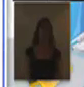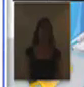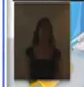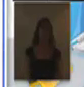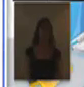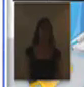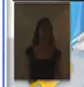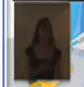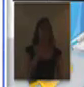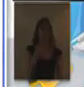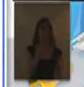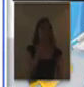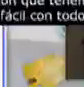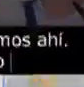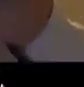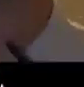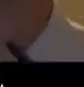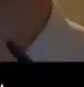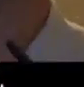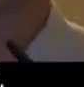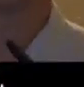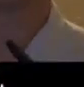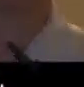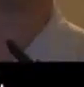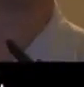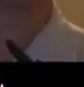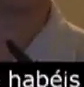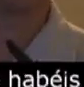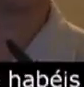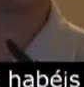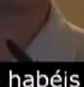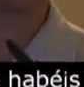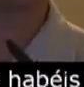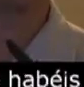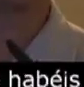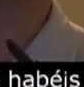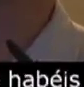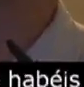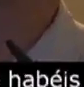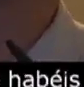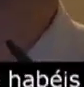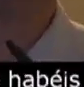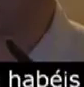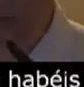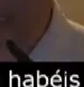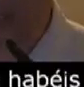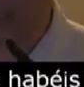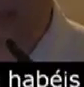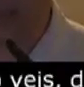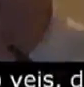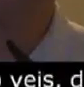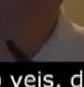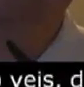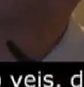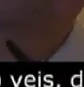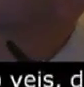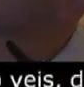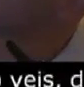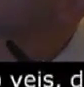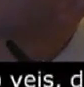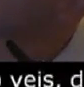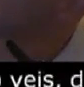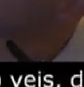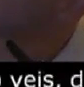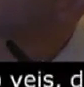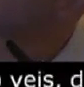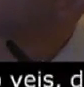use the other one. Anyway, it's very straightforward. Everything you've seen here is very easy to develop interfaces, as you can see. Within the InReady project we